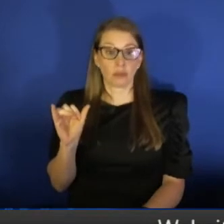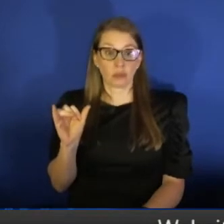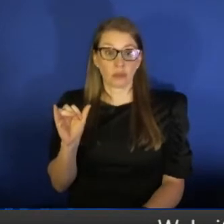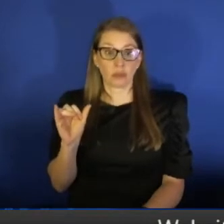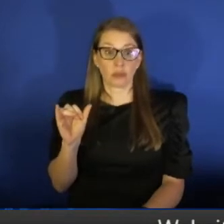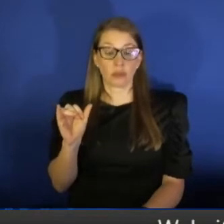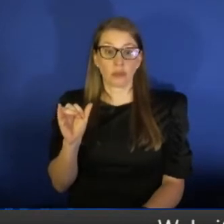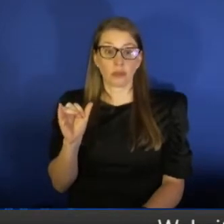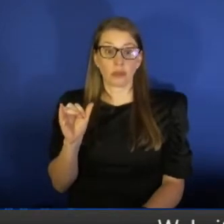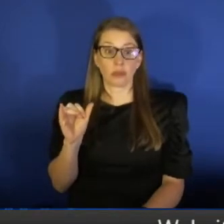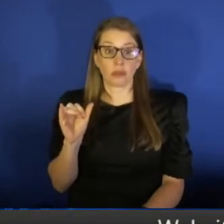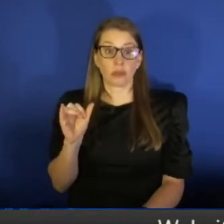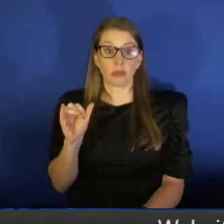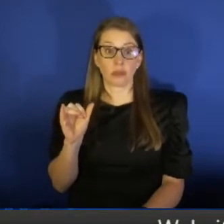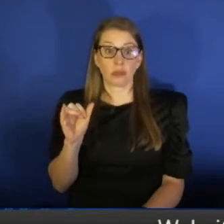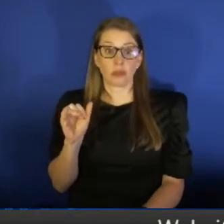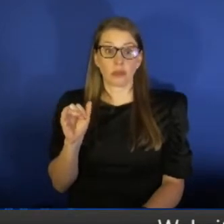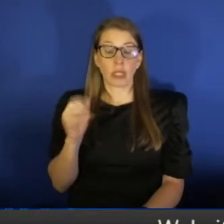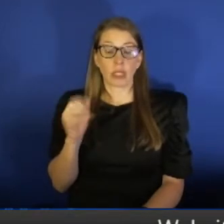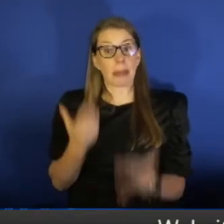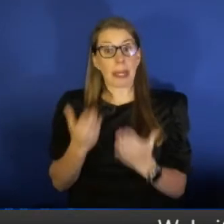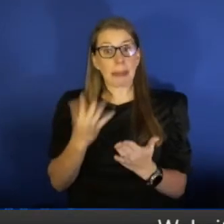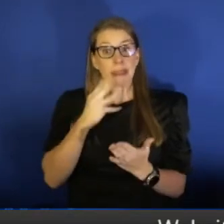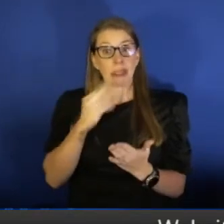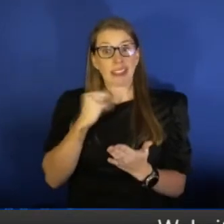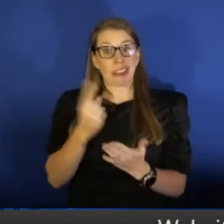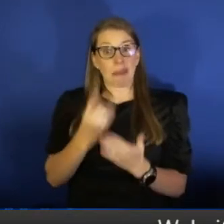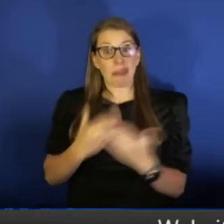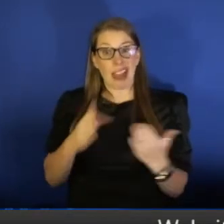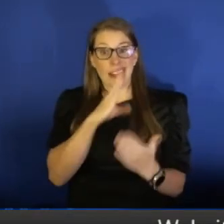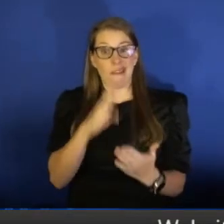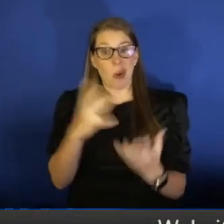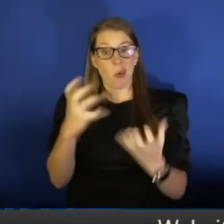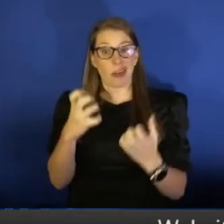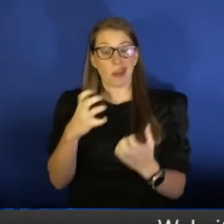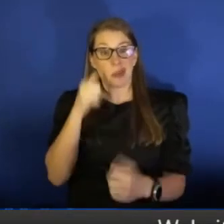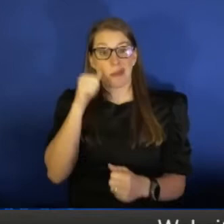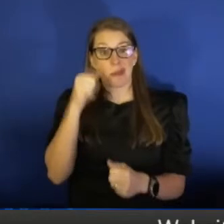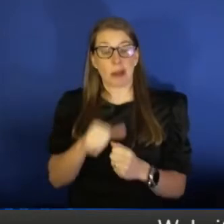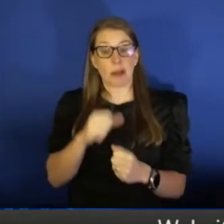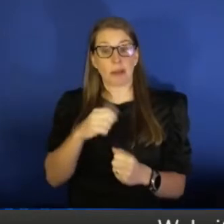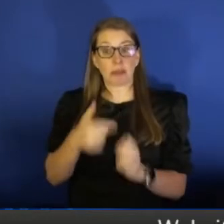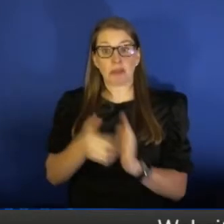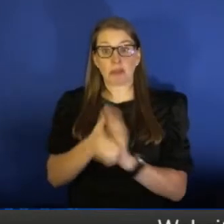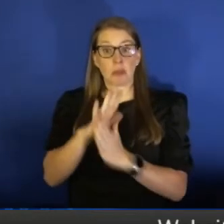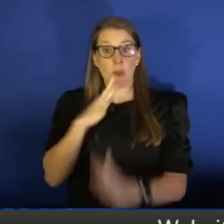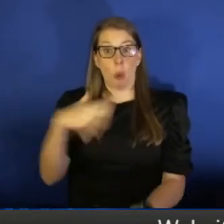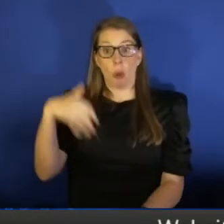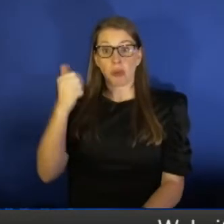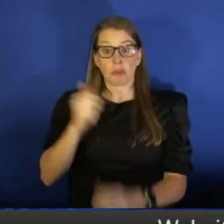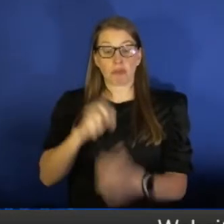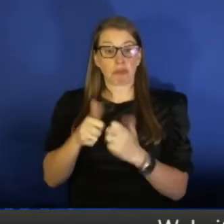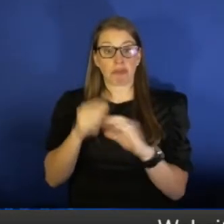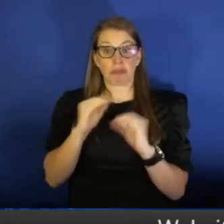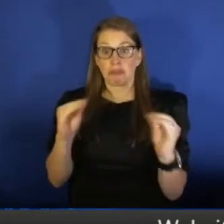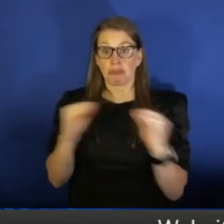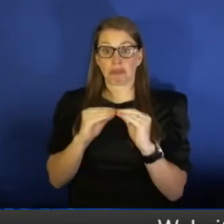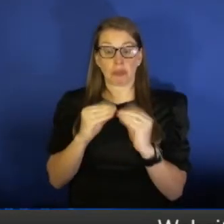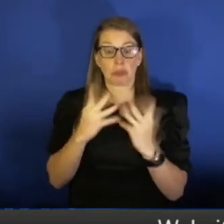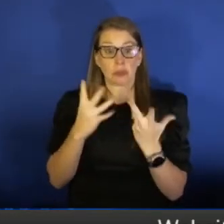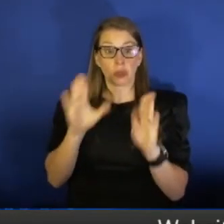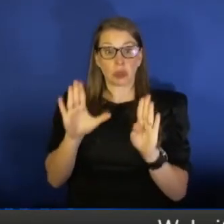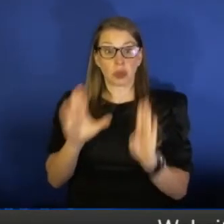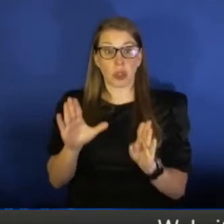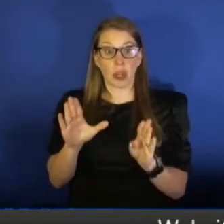never wanted to remember, if that makes sense. But as I've gotten older, I have honestly not had any more problems, because in a great way, wahoo, I take care